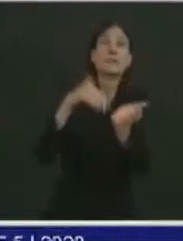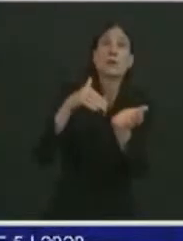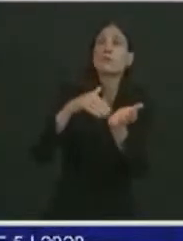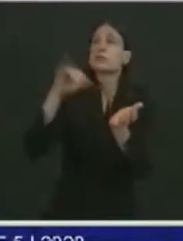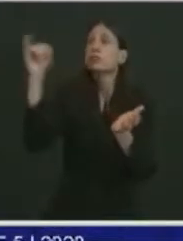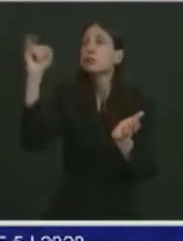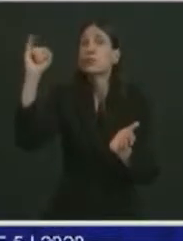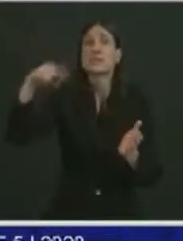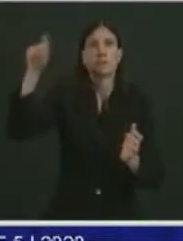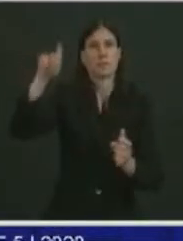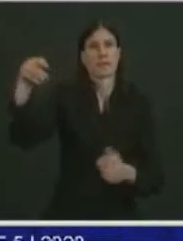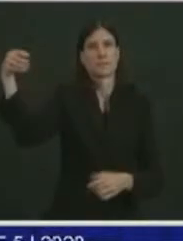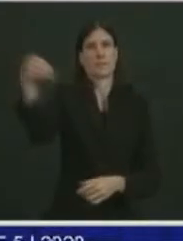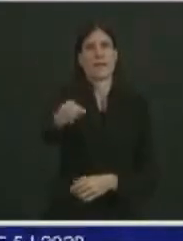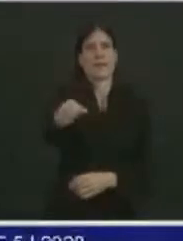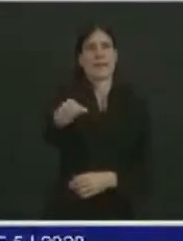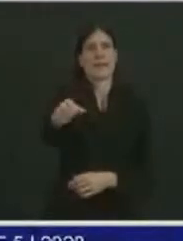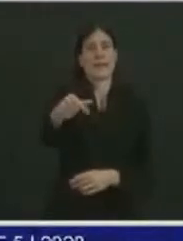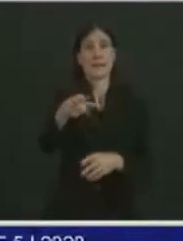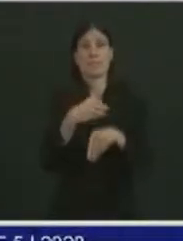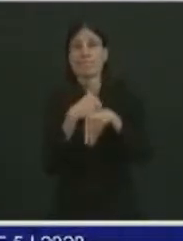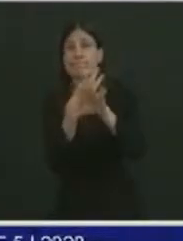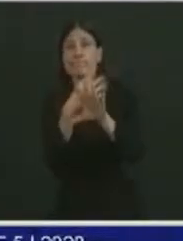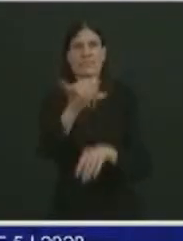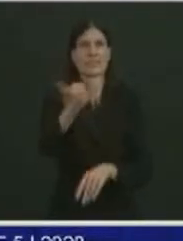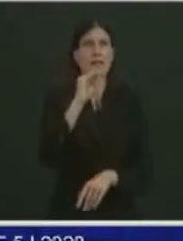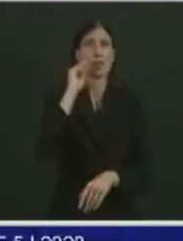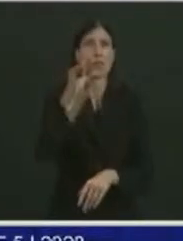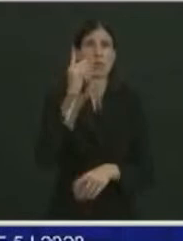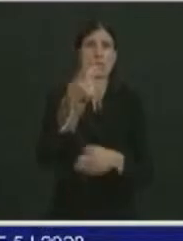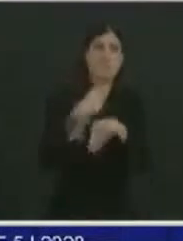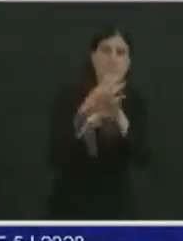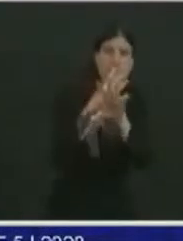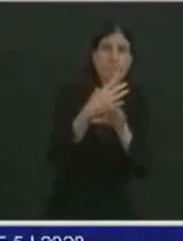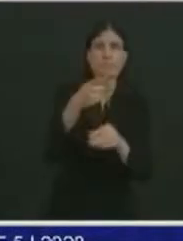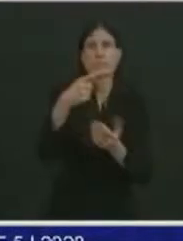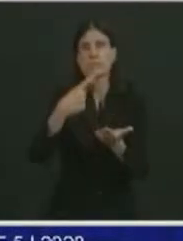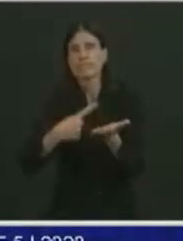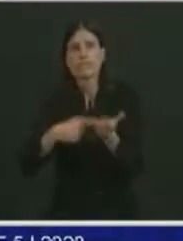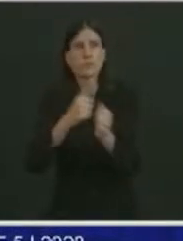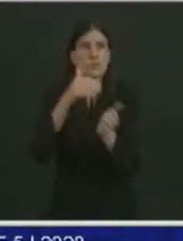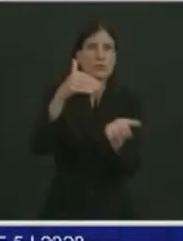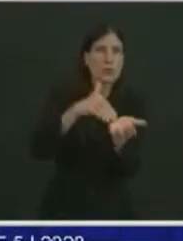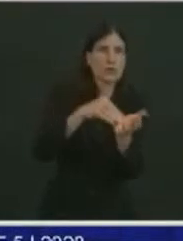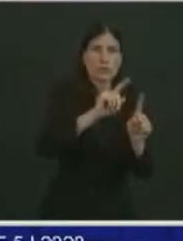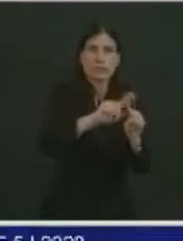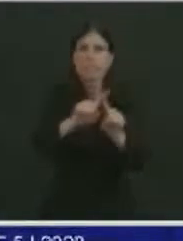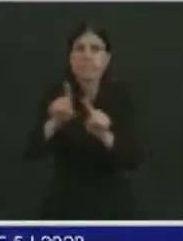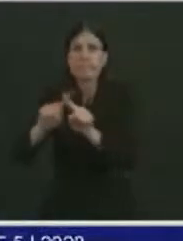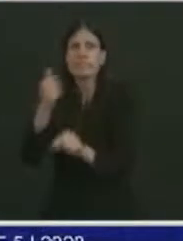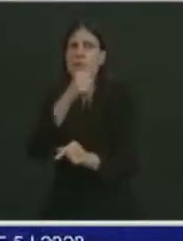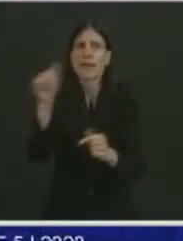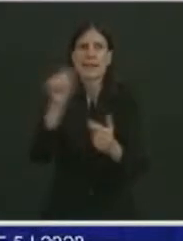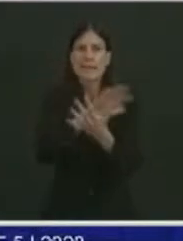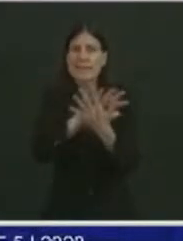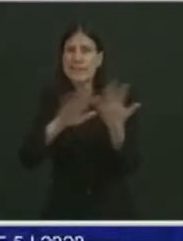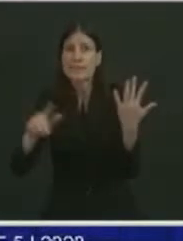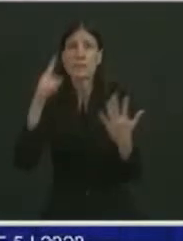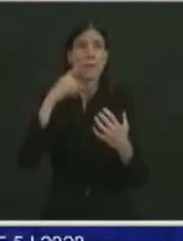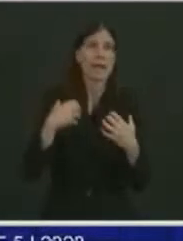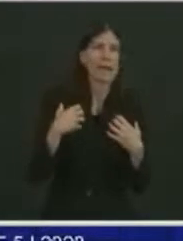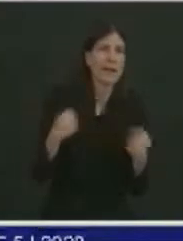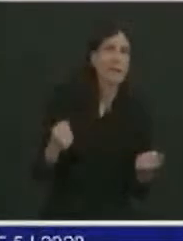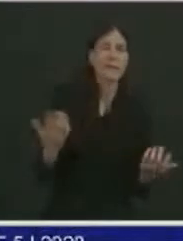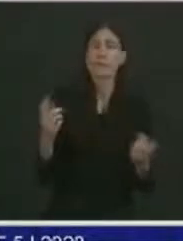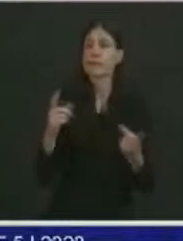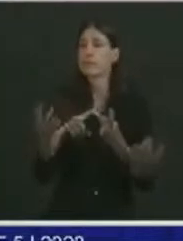to cover telemedicine for primary care, specialty care, mental health care, and behavioral health